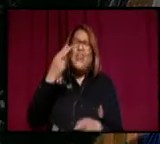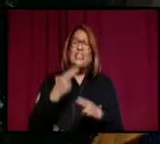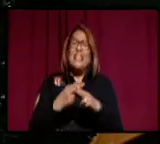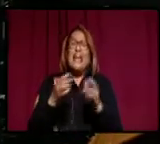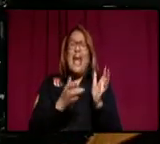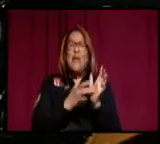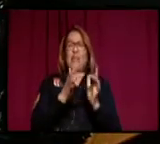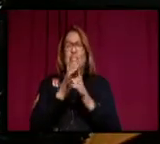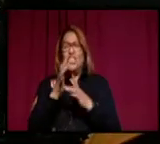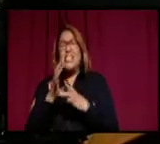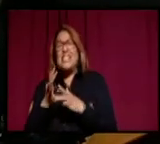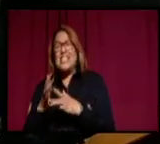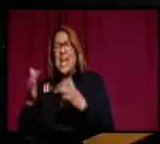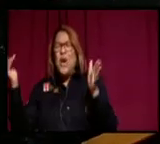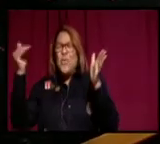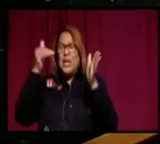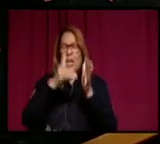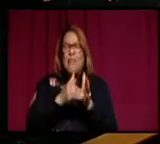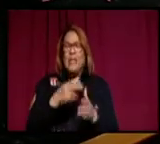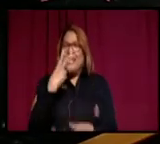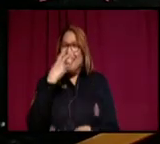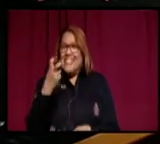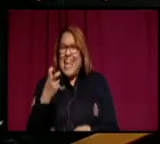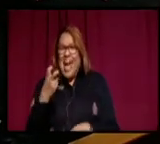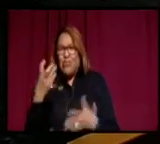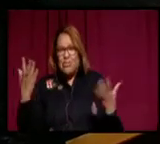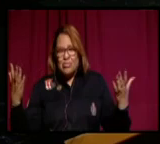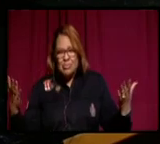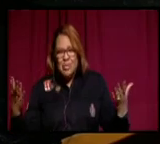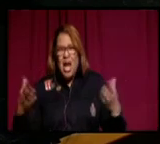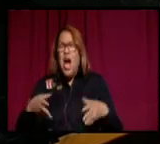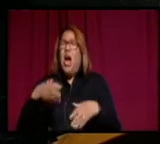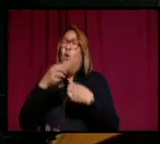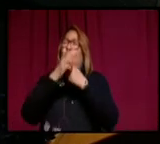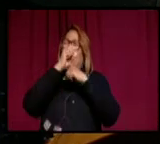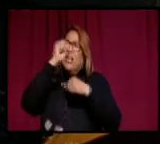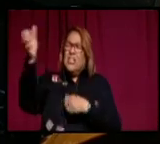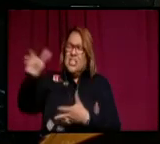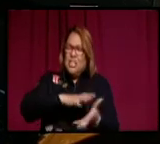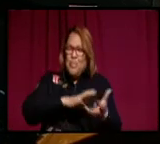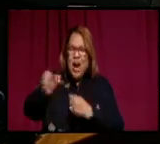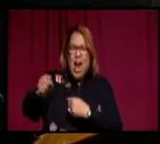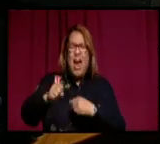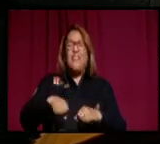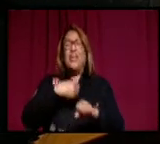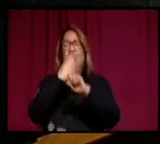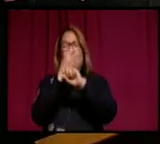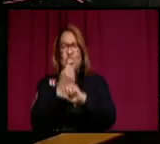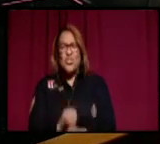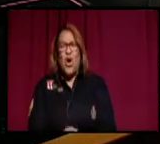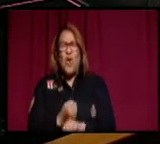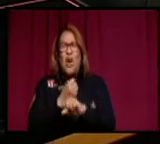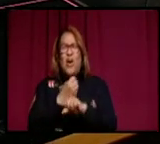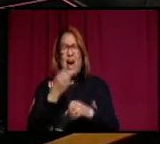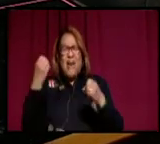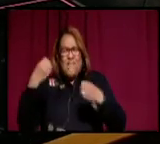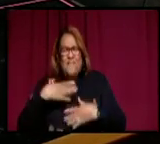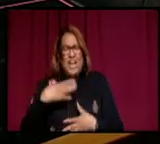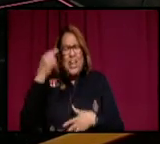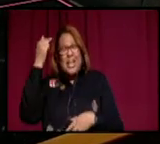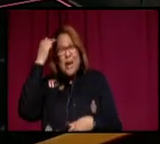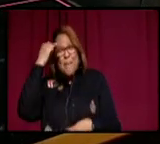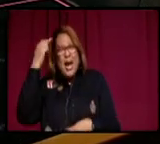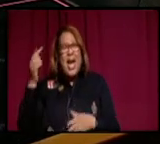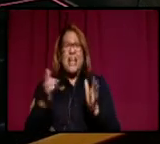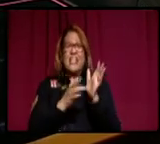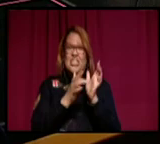of Jesus, we come against all doubt and unbelief. We pull down every stronghold of fear over the mind. God, in the